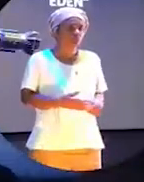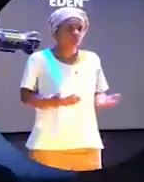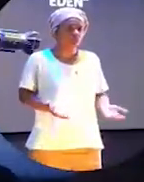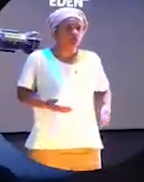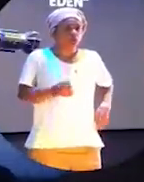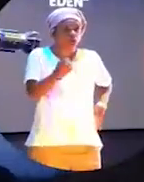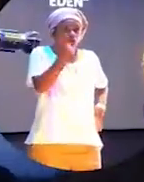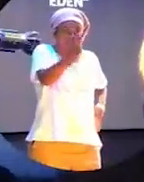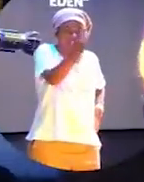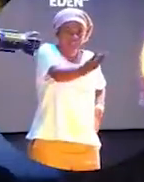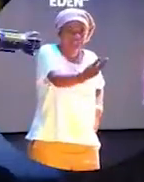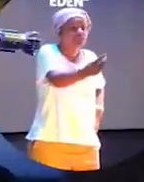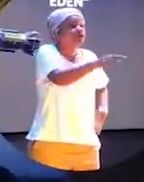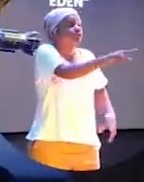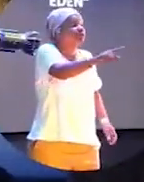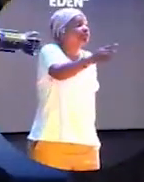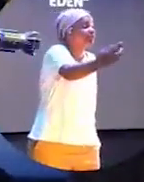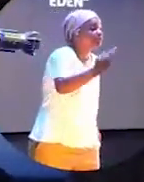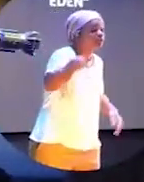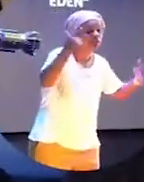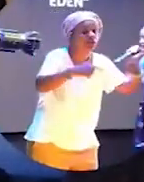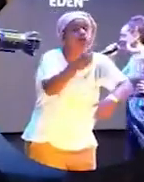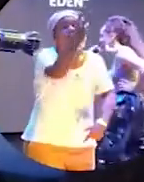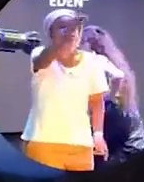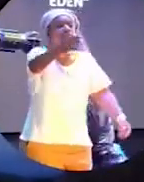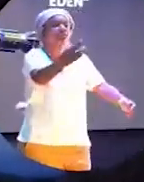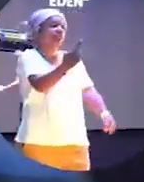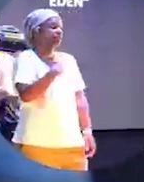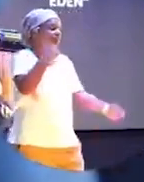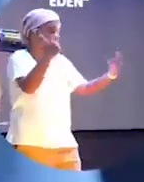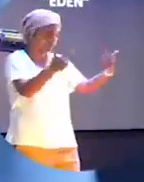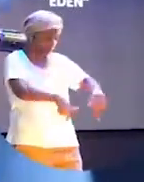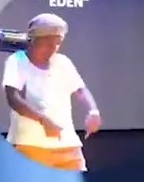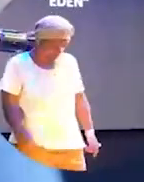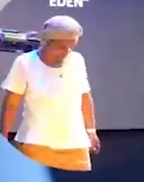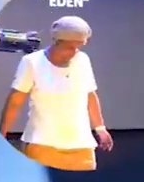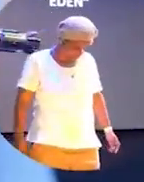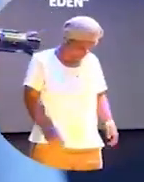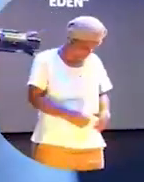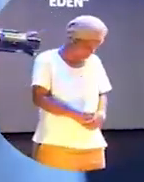Eu digo 1, 2, 3. Vocês dizem slow? 1, 2, 3. Slow!